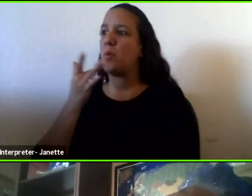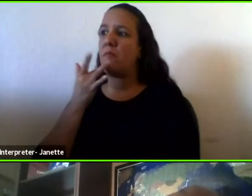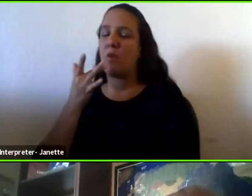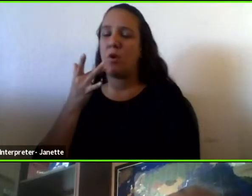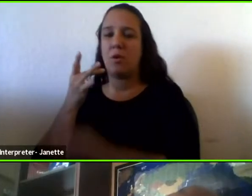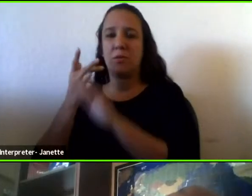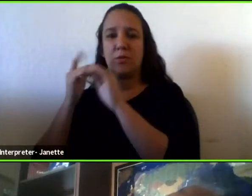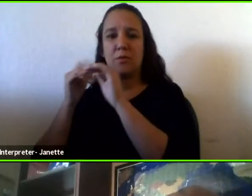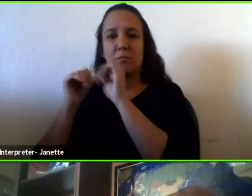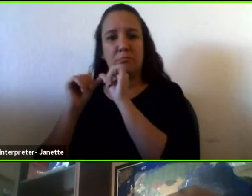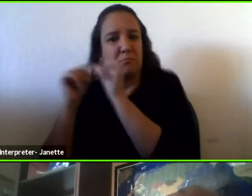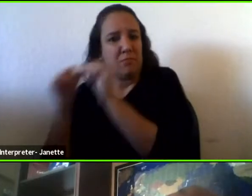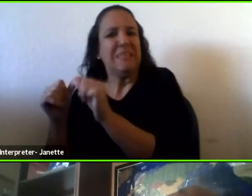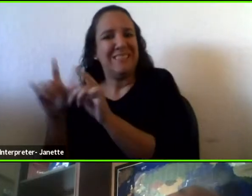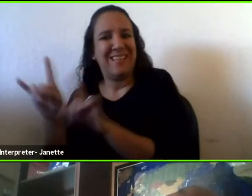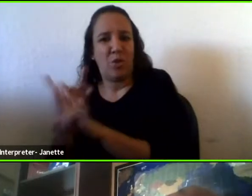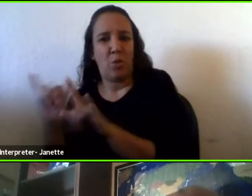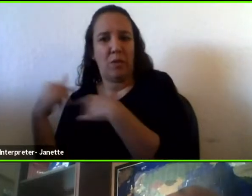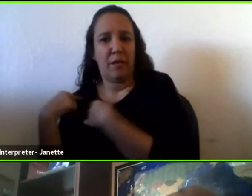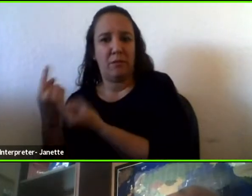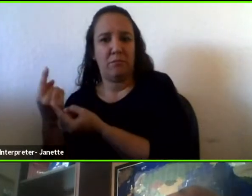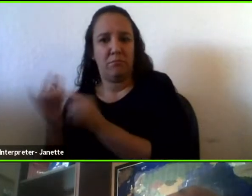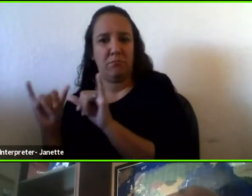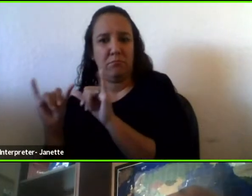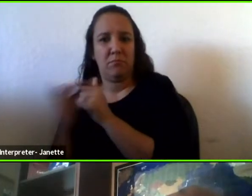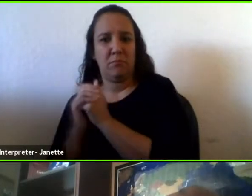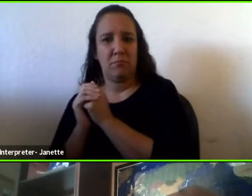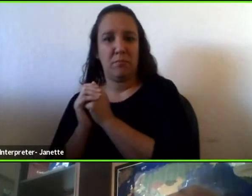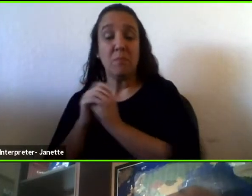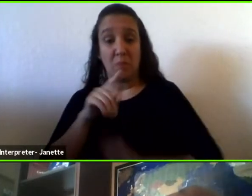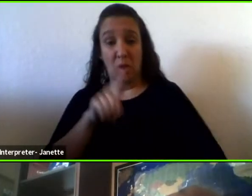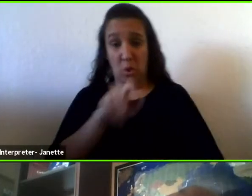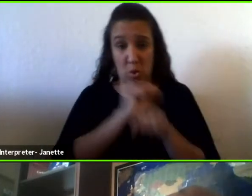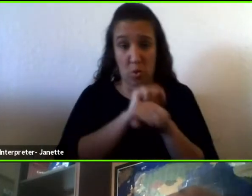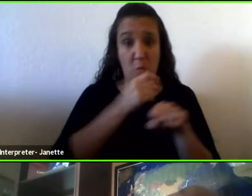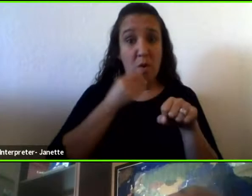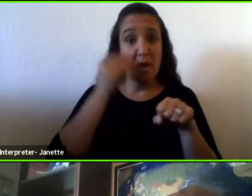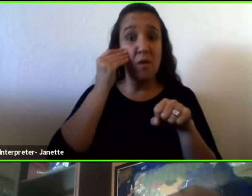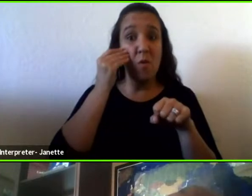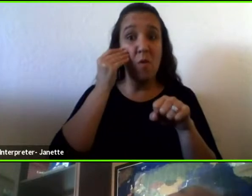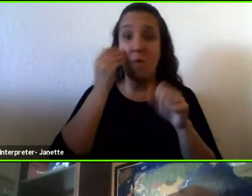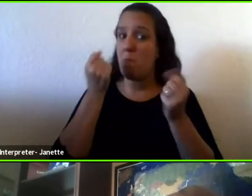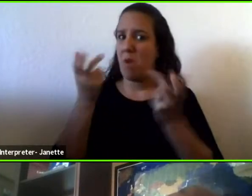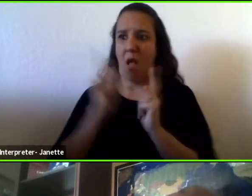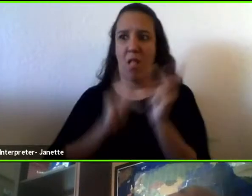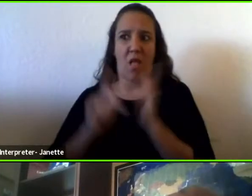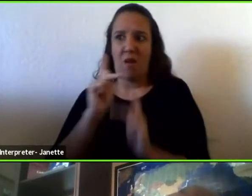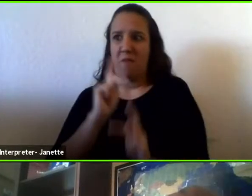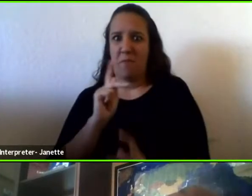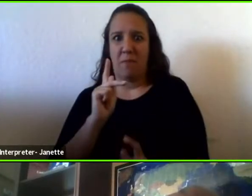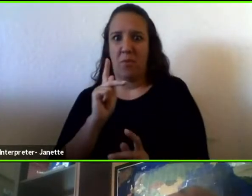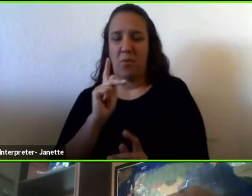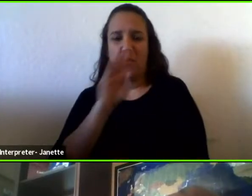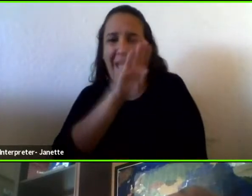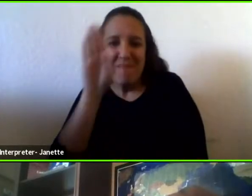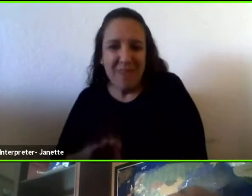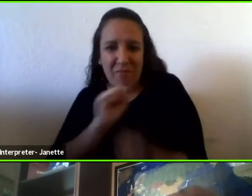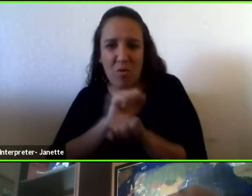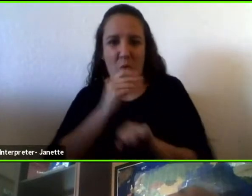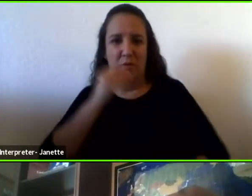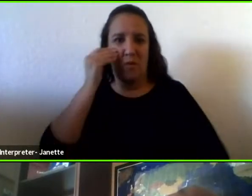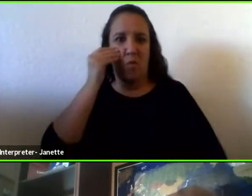up, and put everybody to work. You said you work at home, but a lot of people had never worked at home. Now they like it. So